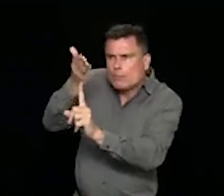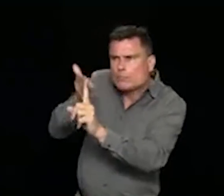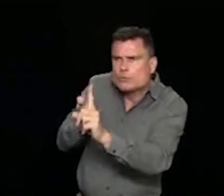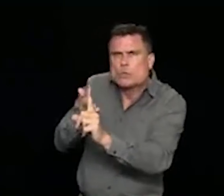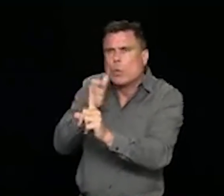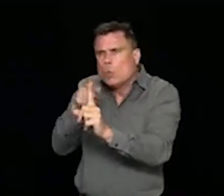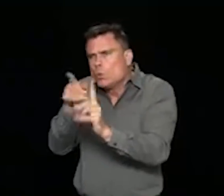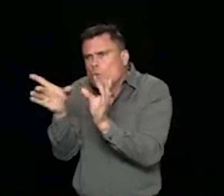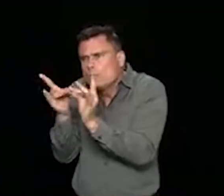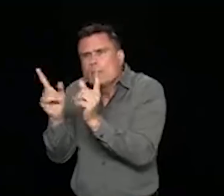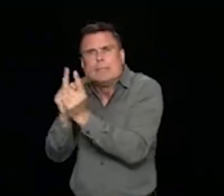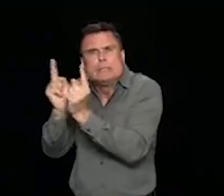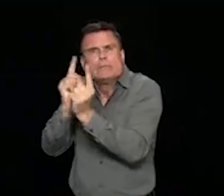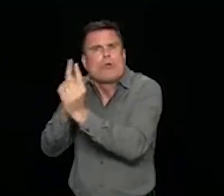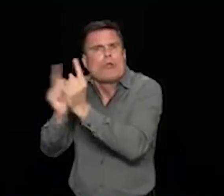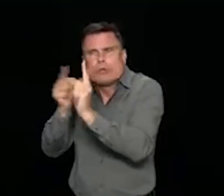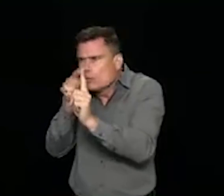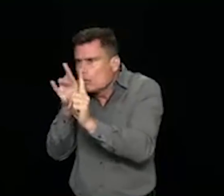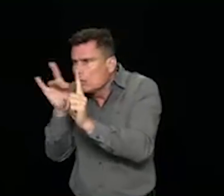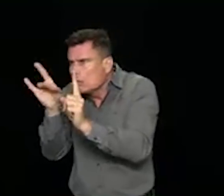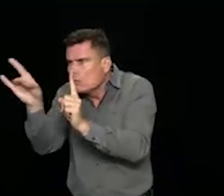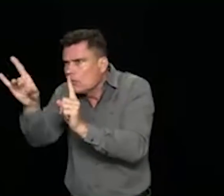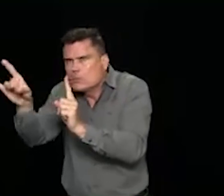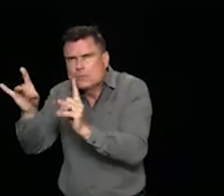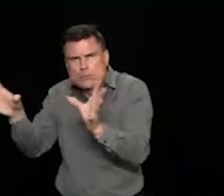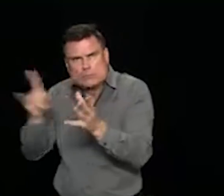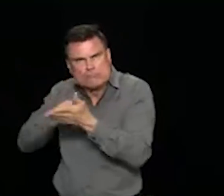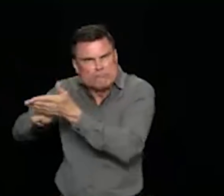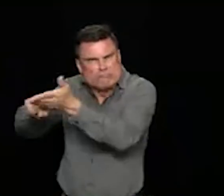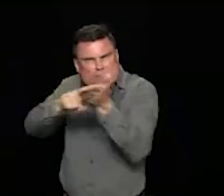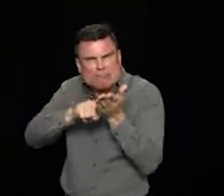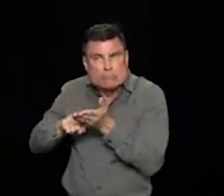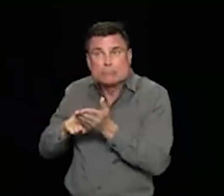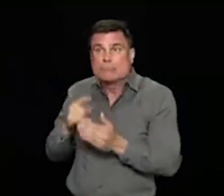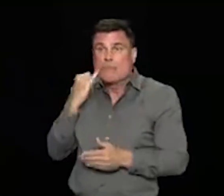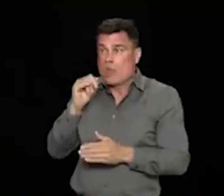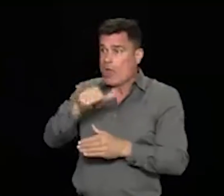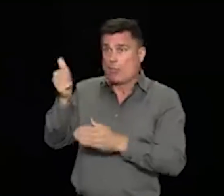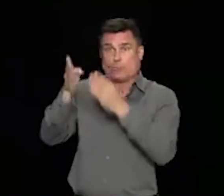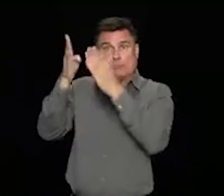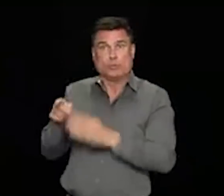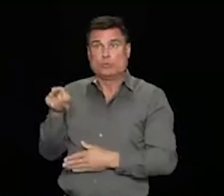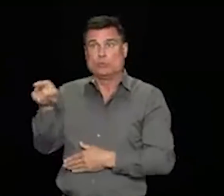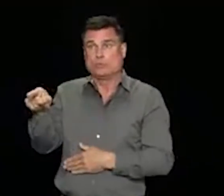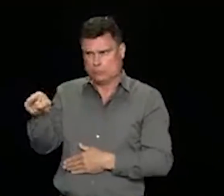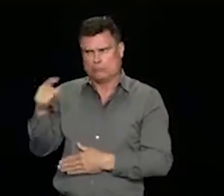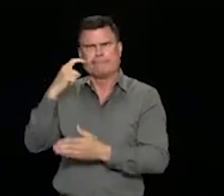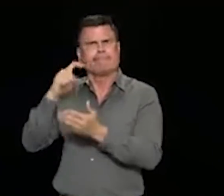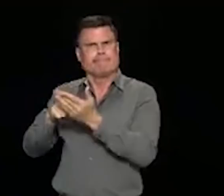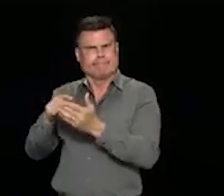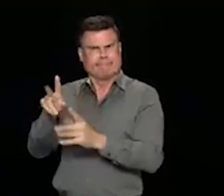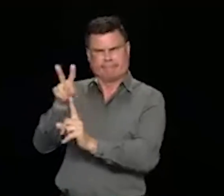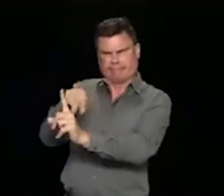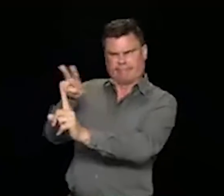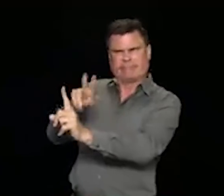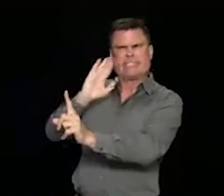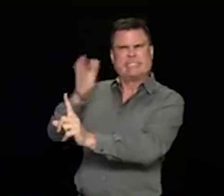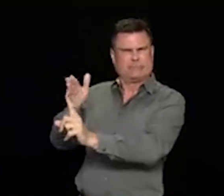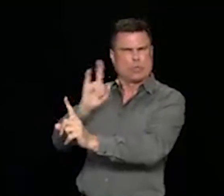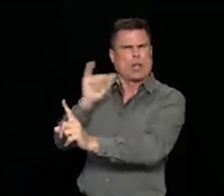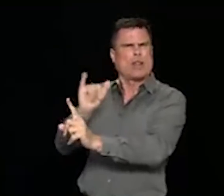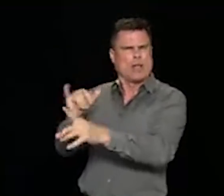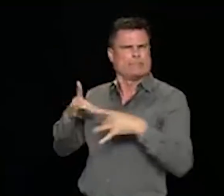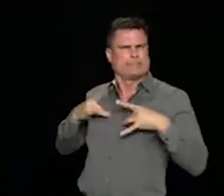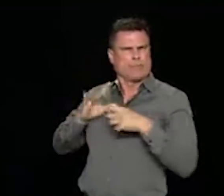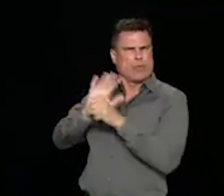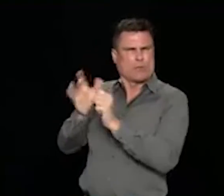make sure that if they do develop symptoms, they have access to the health care they need. And for those who are sick, we do monitor as well